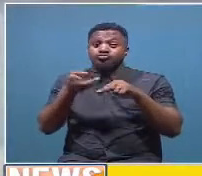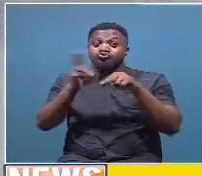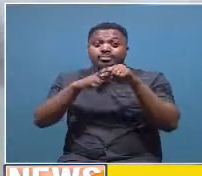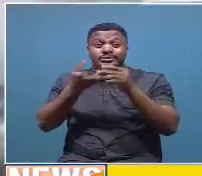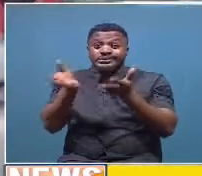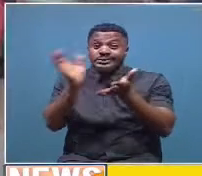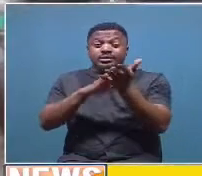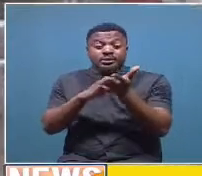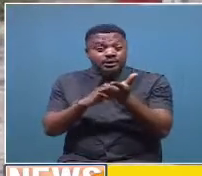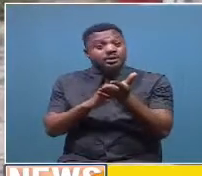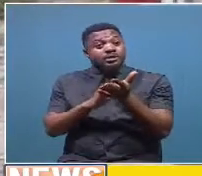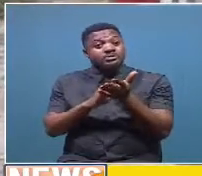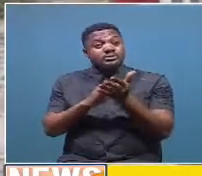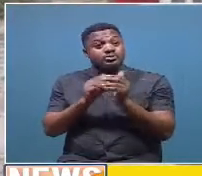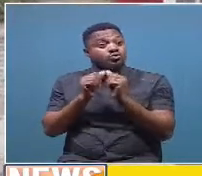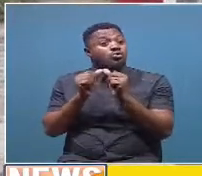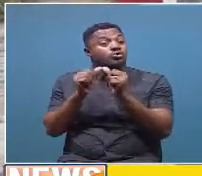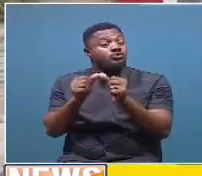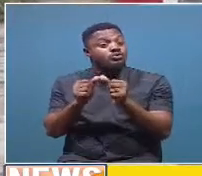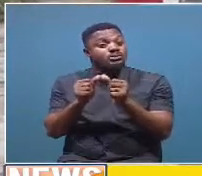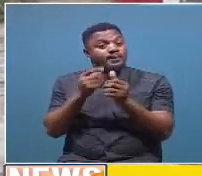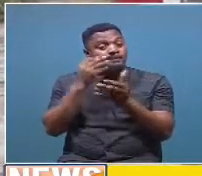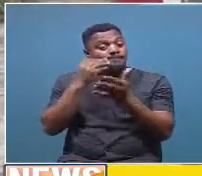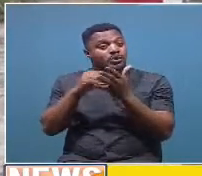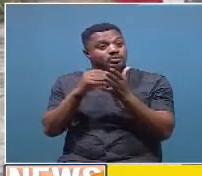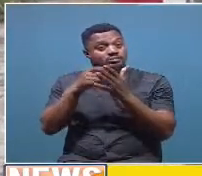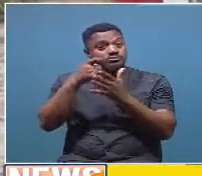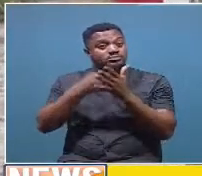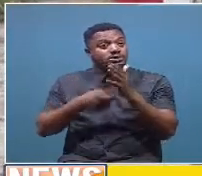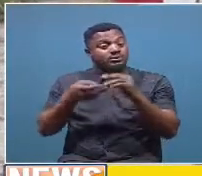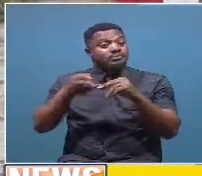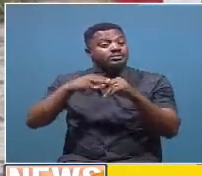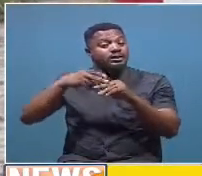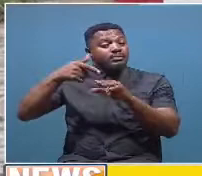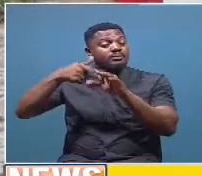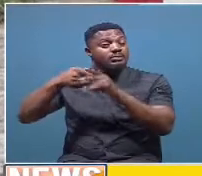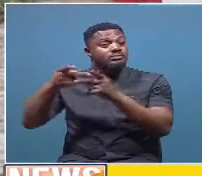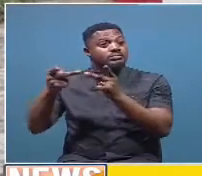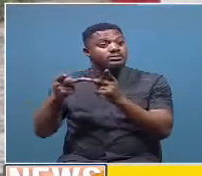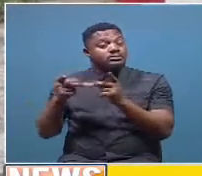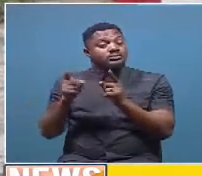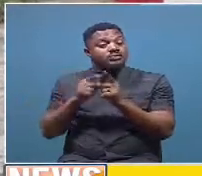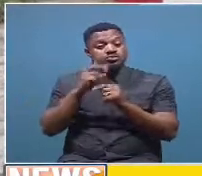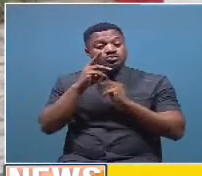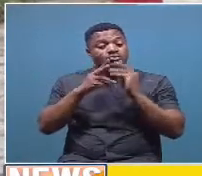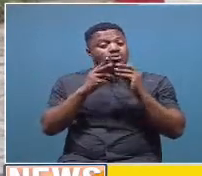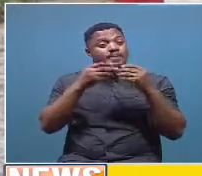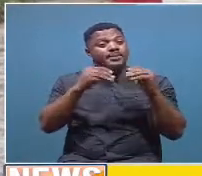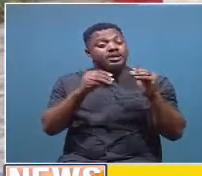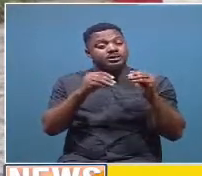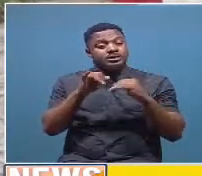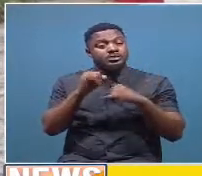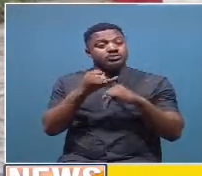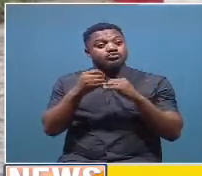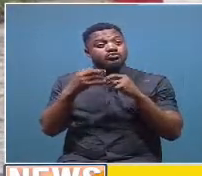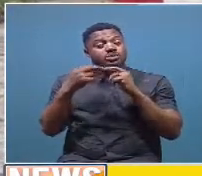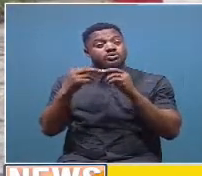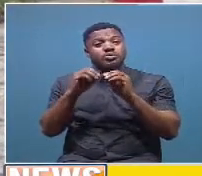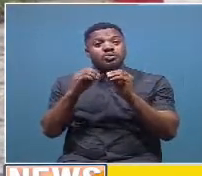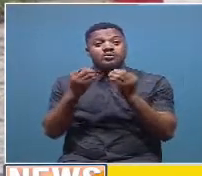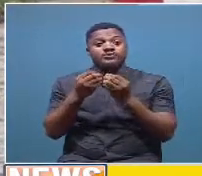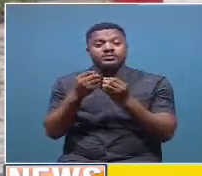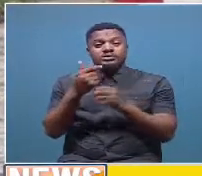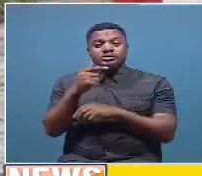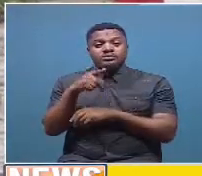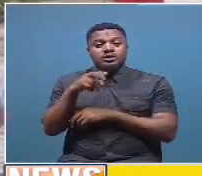transport fares as they continue to monitor the prices at the pump and other world markets. The Industrial Relations Officer of